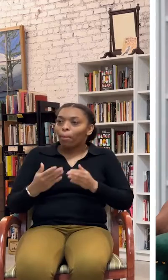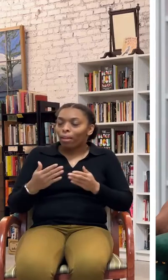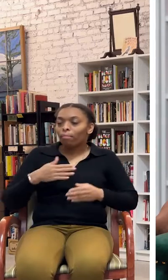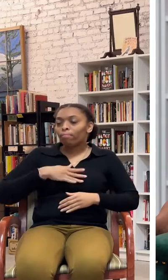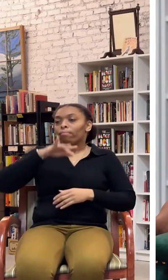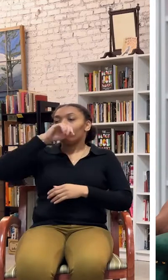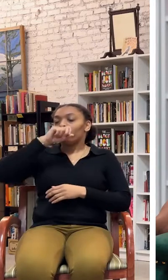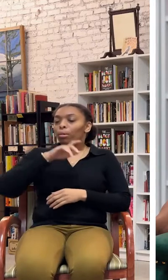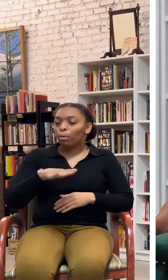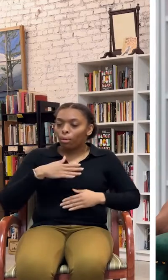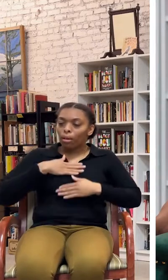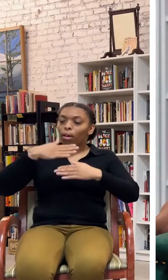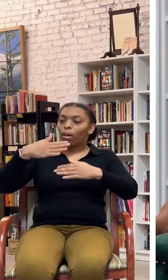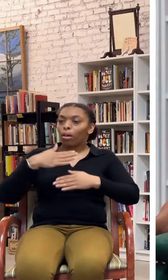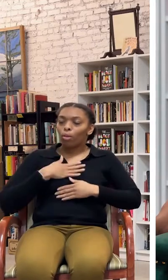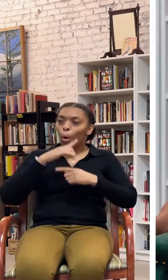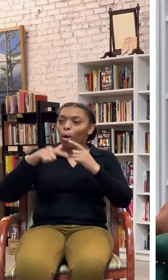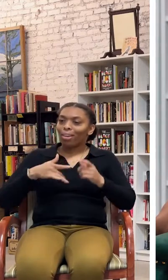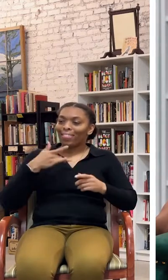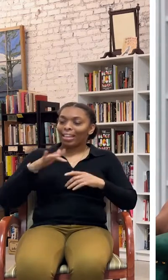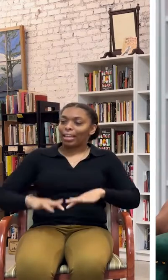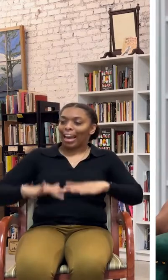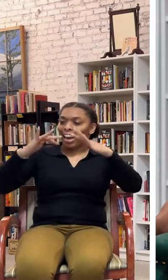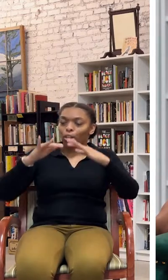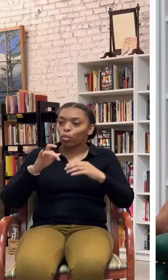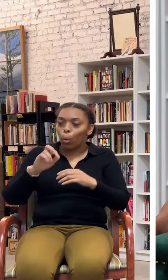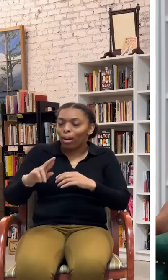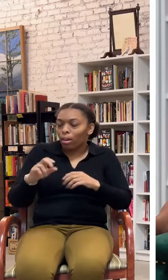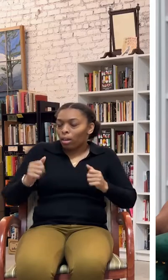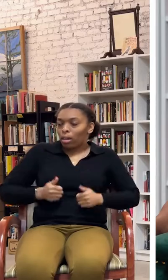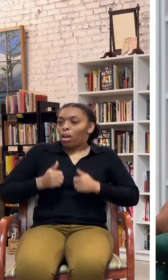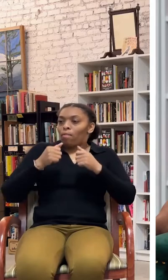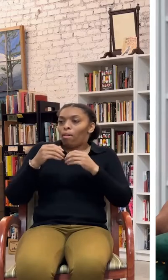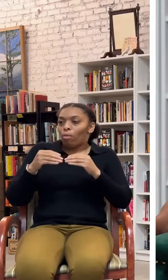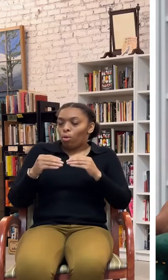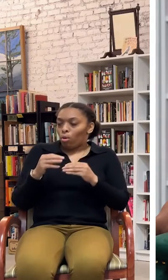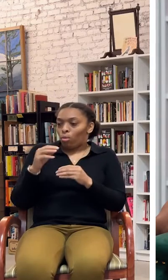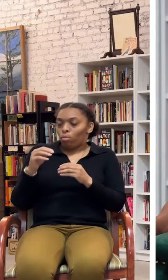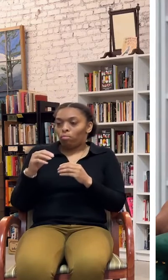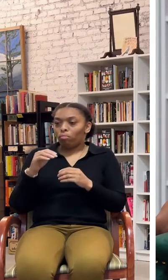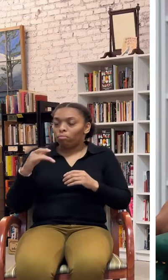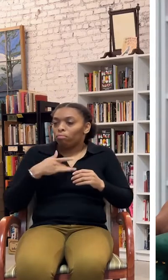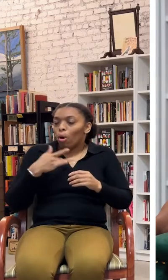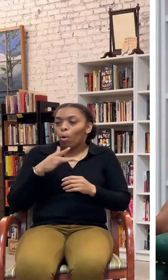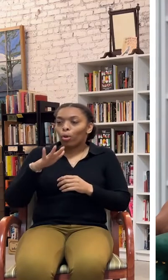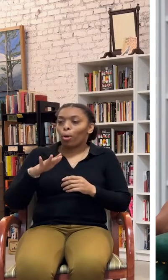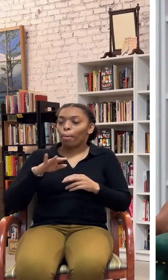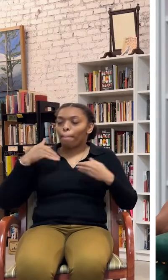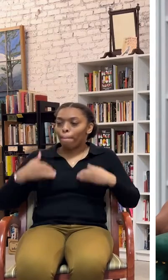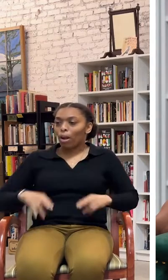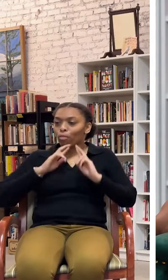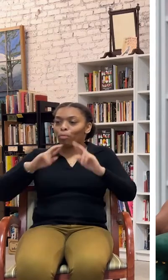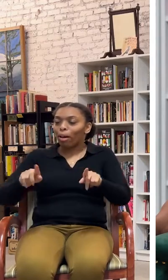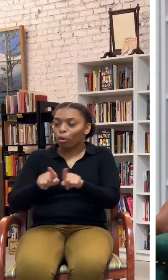can, because again, when you're anxious or in that survival mode, your body responds too. It's shorter breaths.